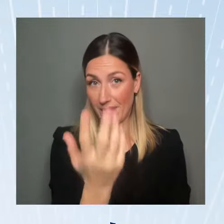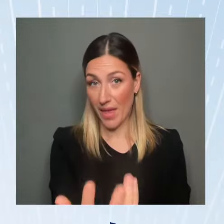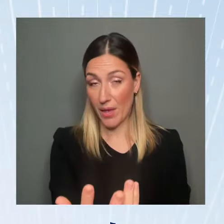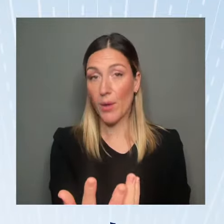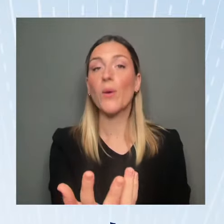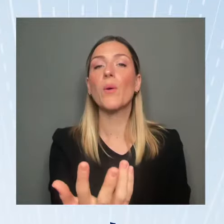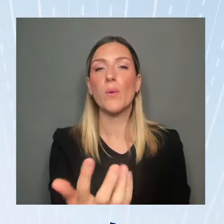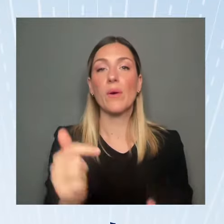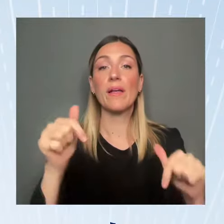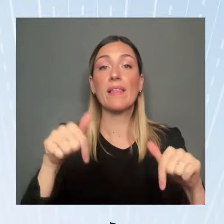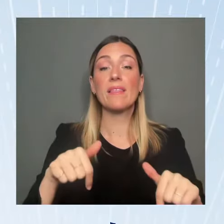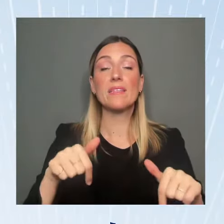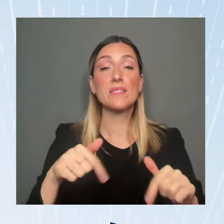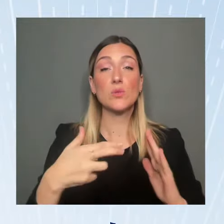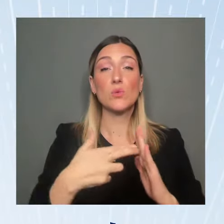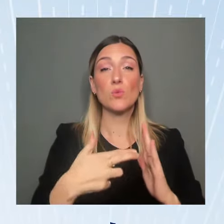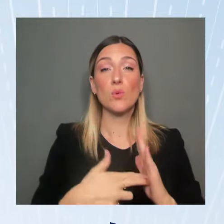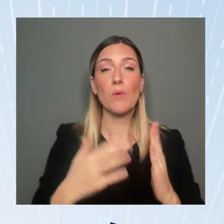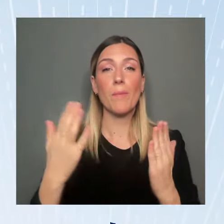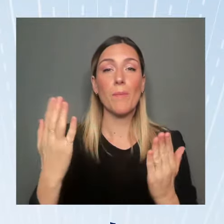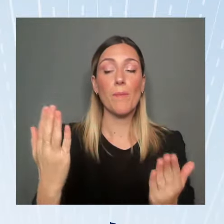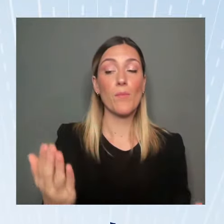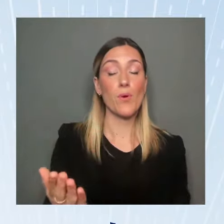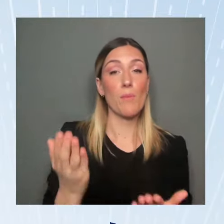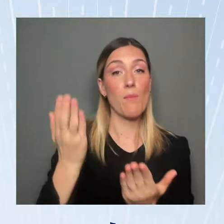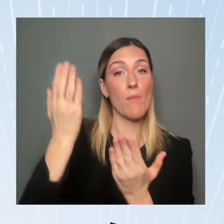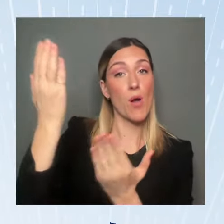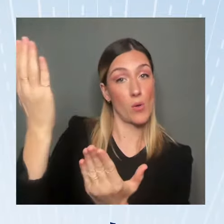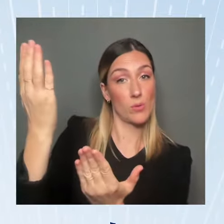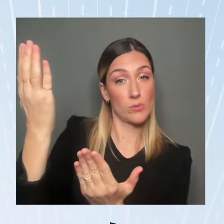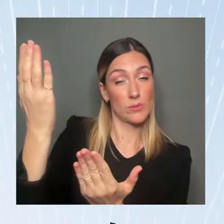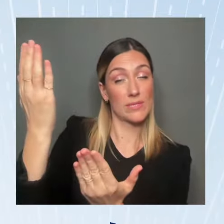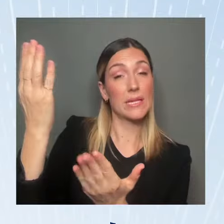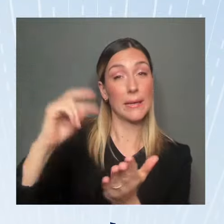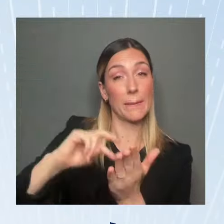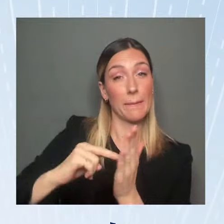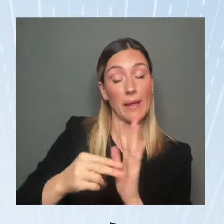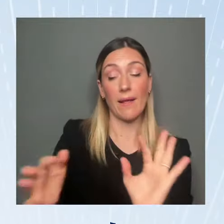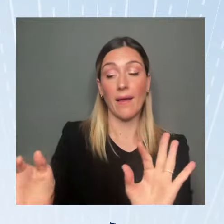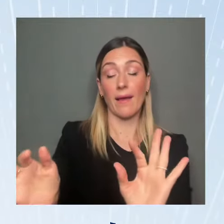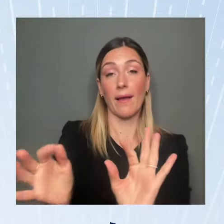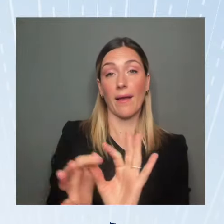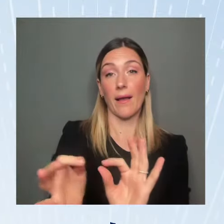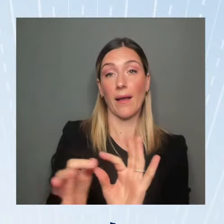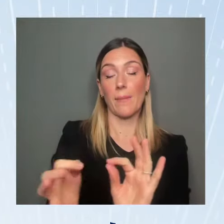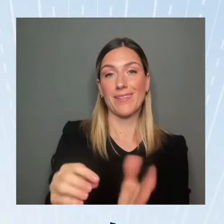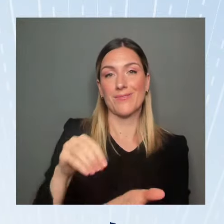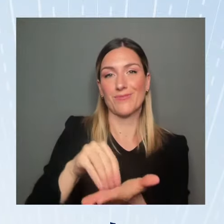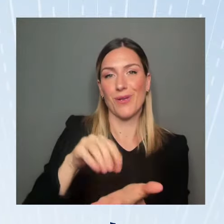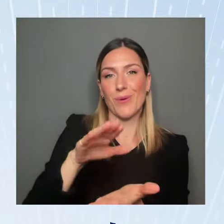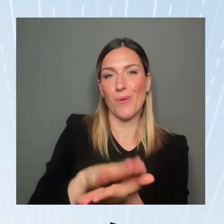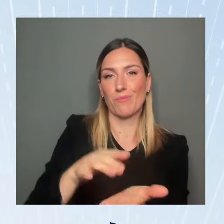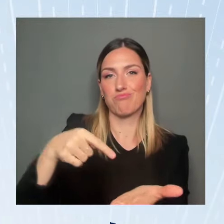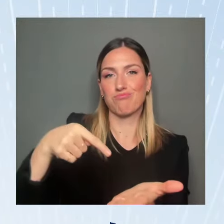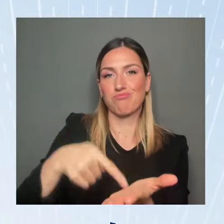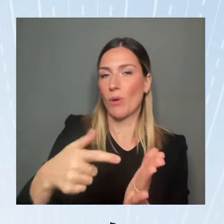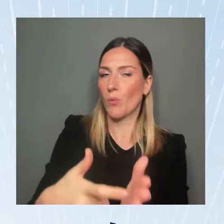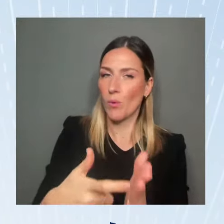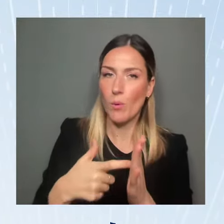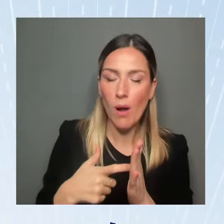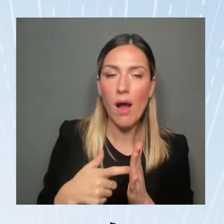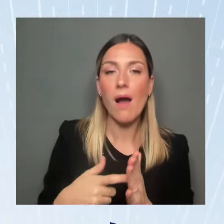is a proposed rule, we are required to record your comments. And as Secretary Buttigieg